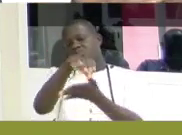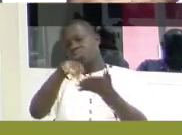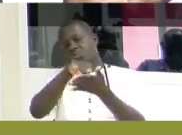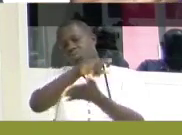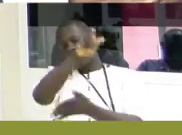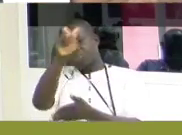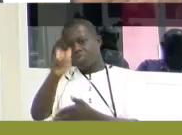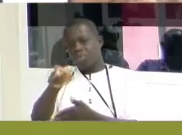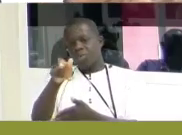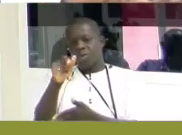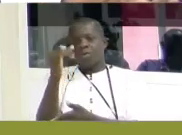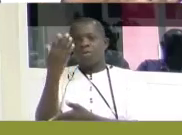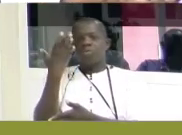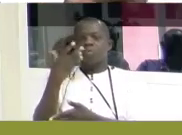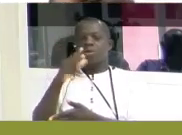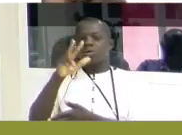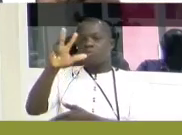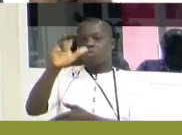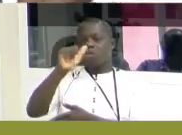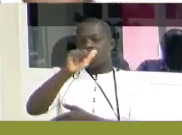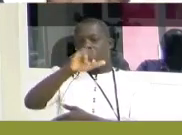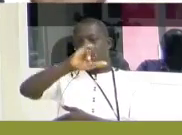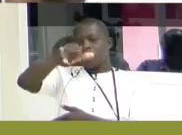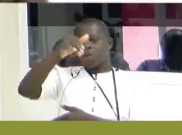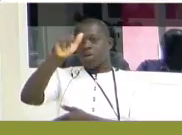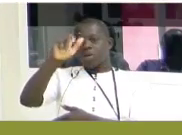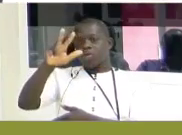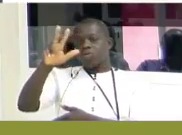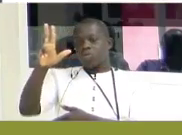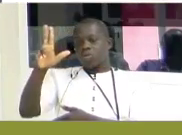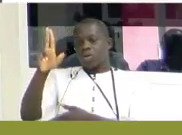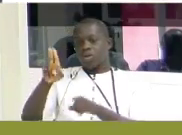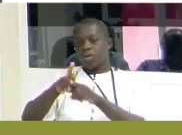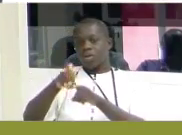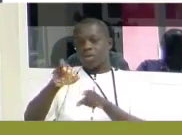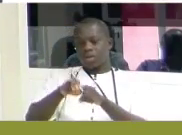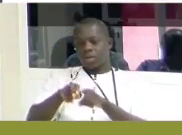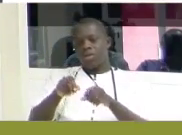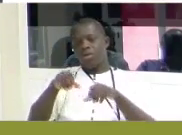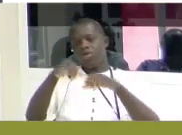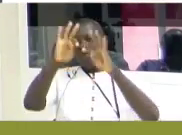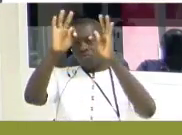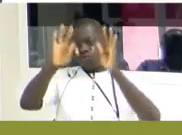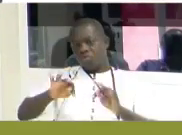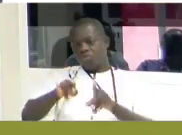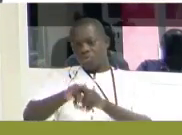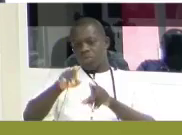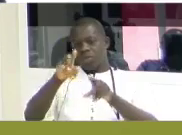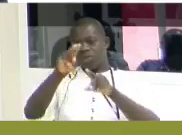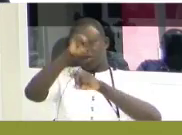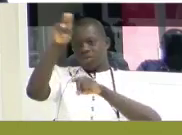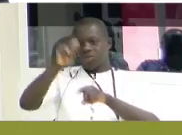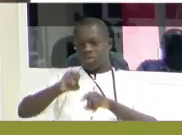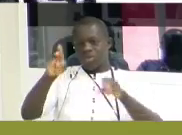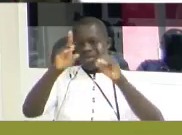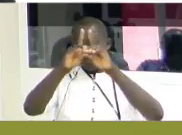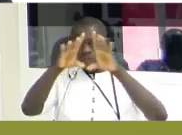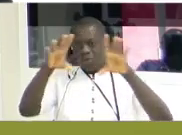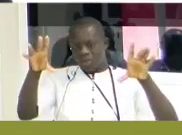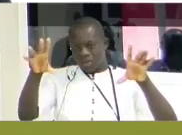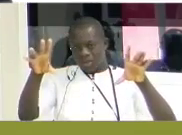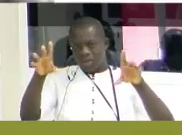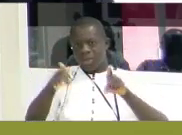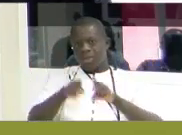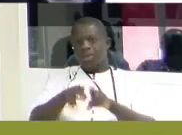split with these people, with UDP, and formed his own party. That's the National Democracy Action Movement. That was the only time they were